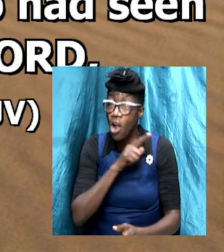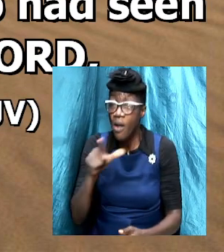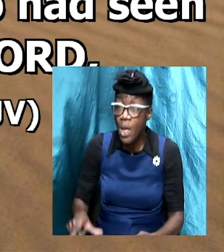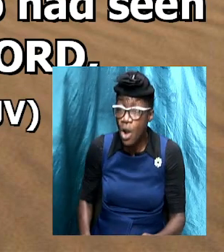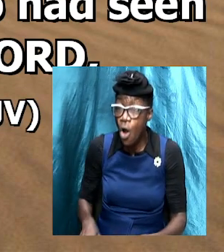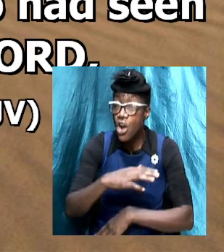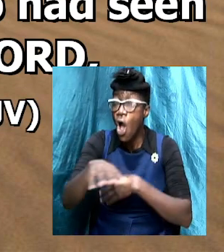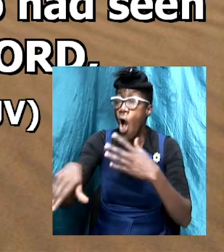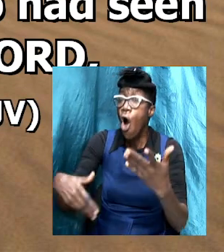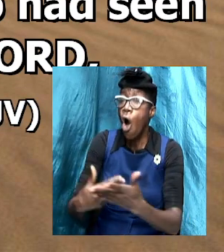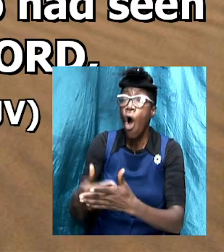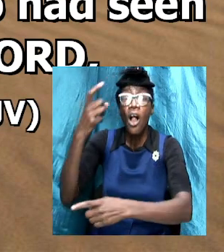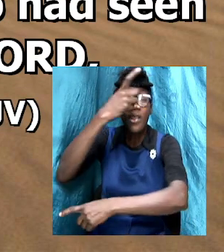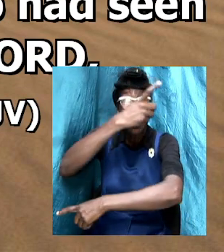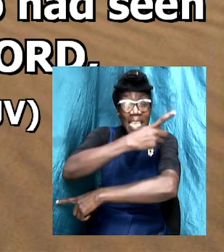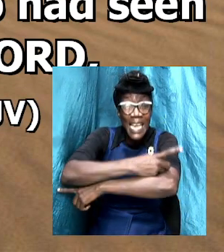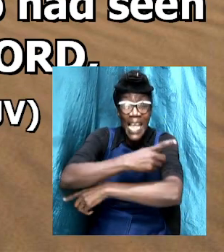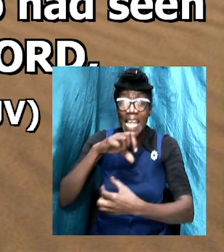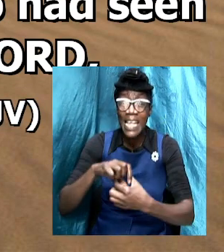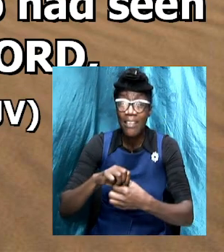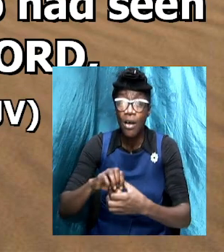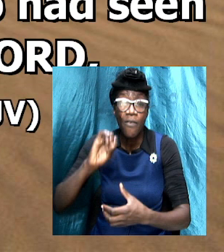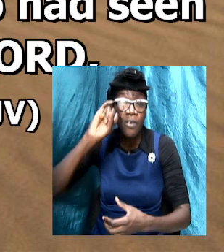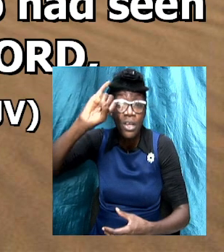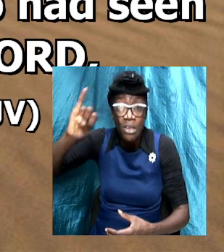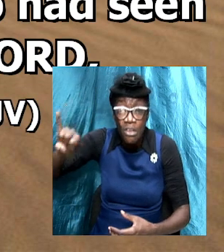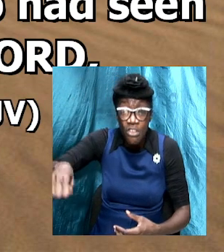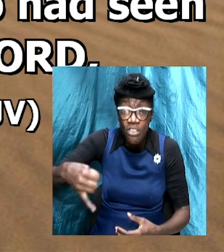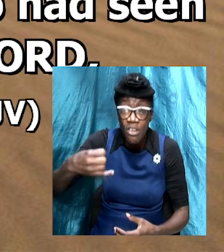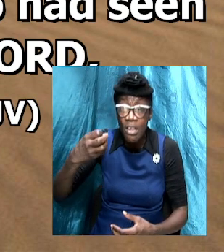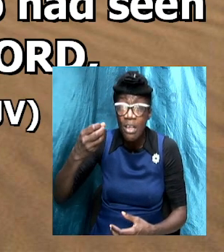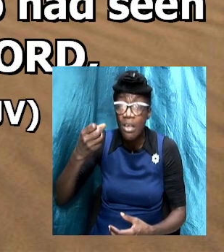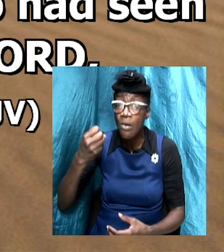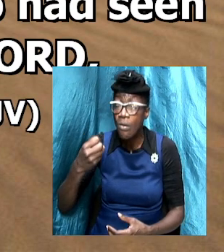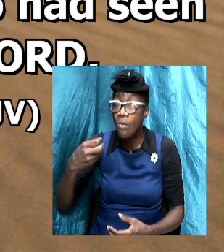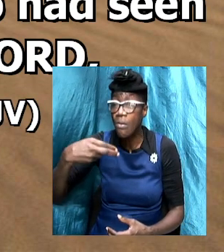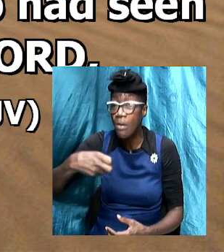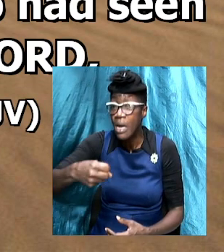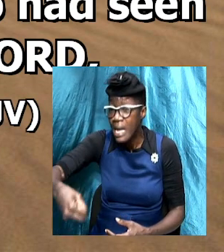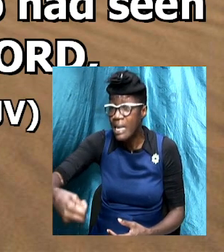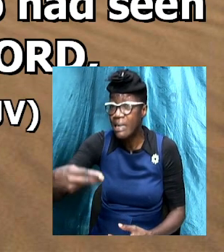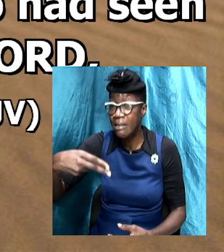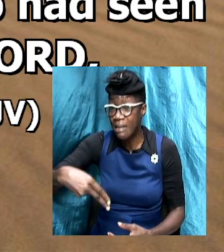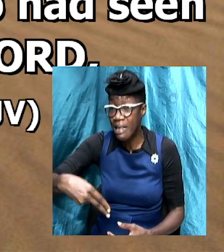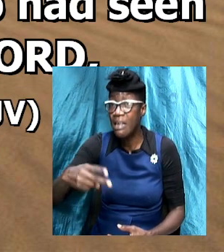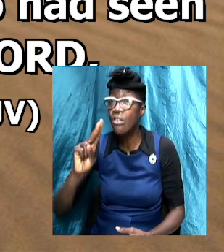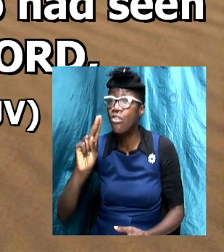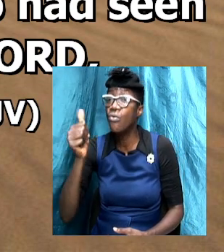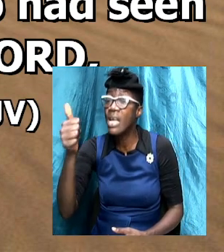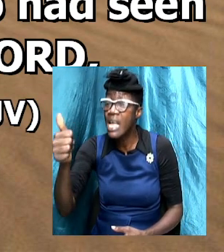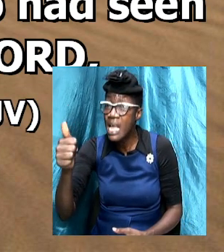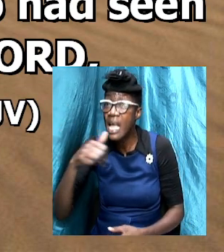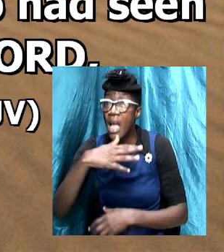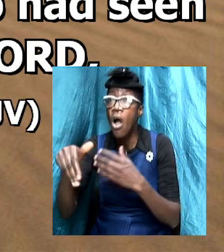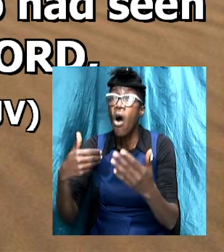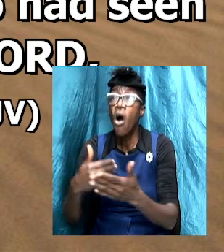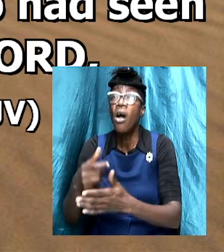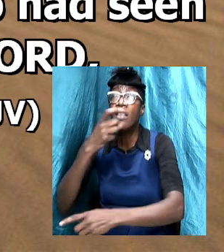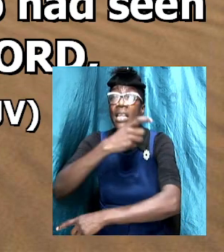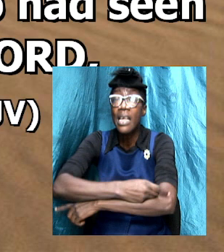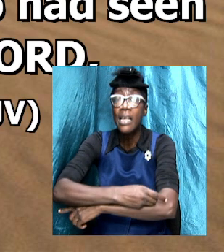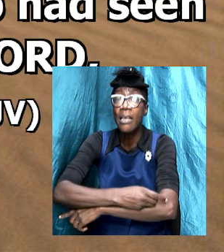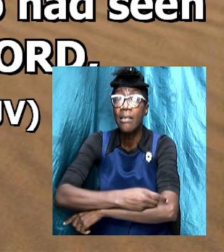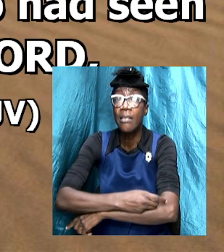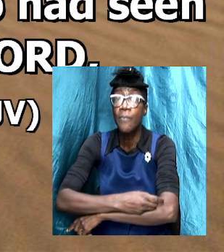of Joshua. So as long as Joshua was around, the people were serving God. And all the days of the elders that